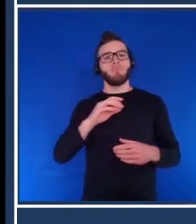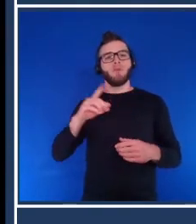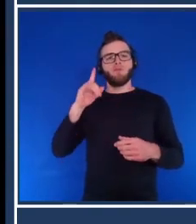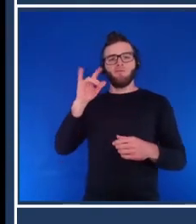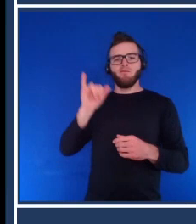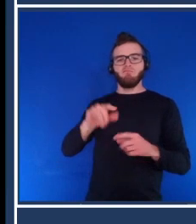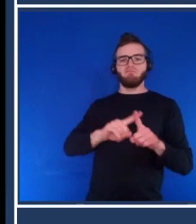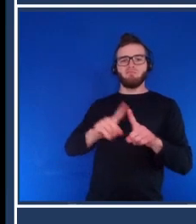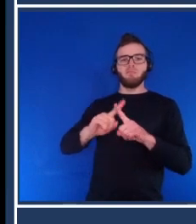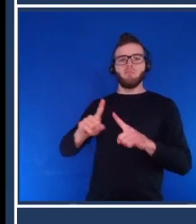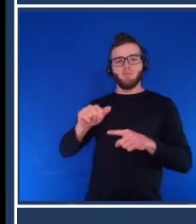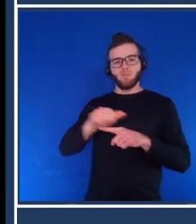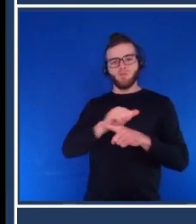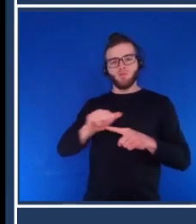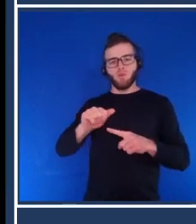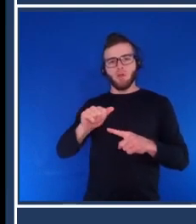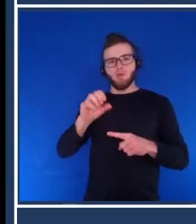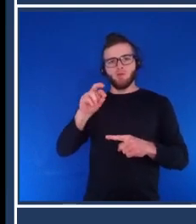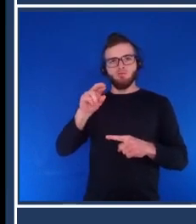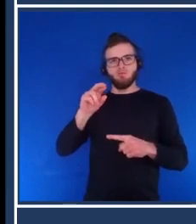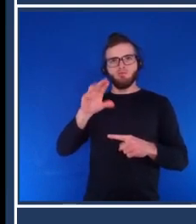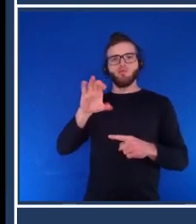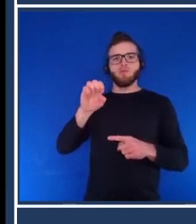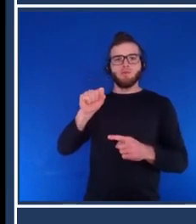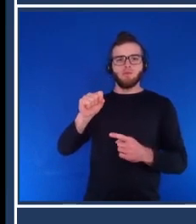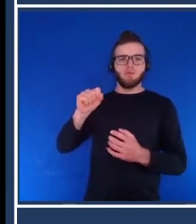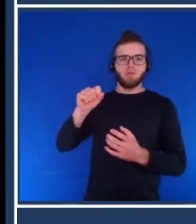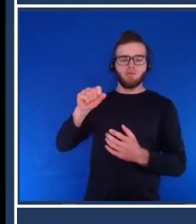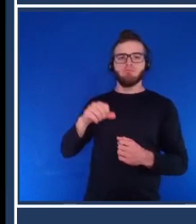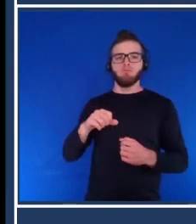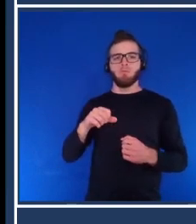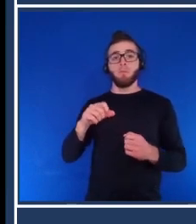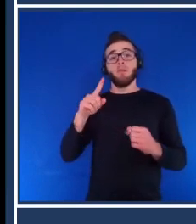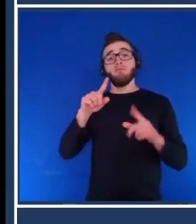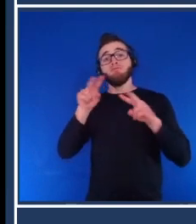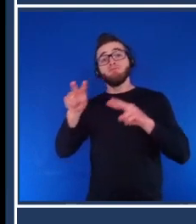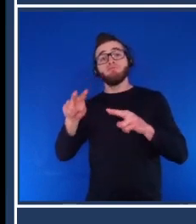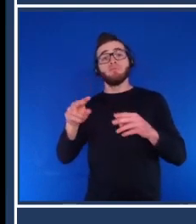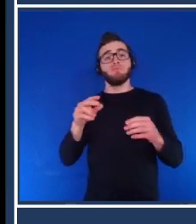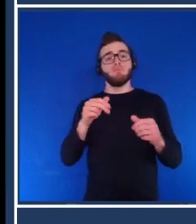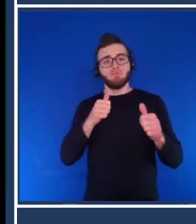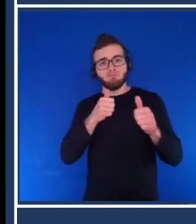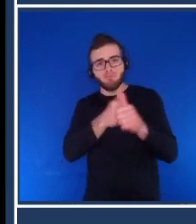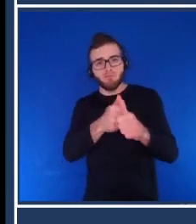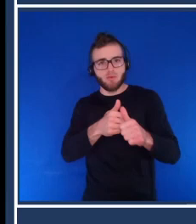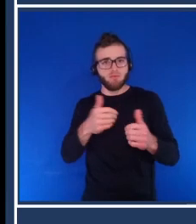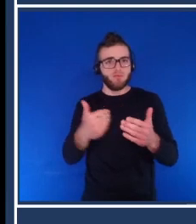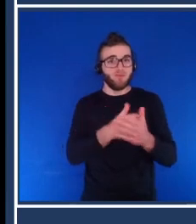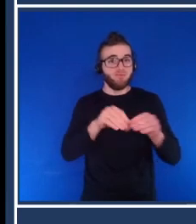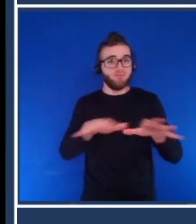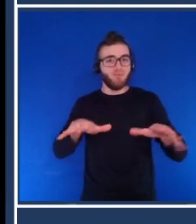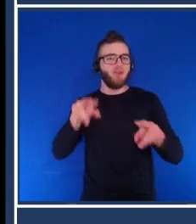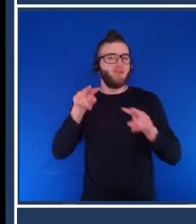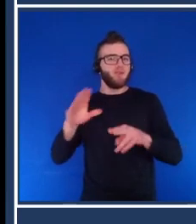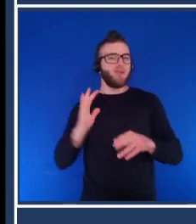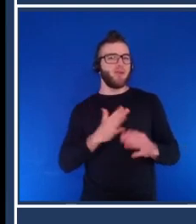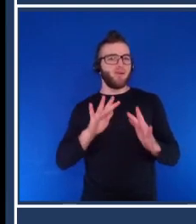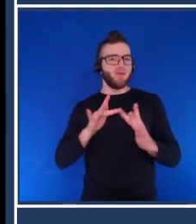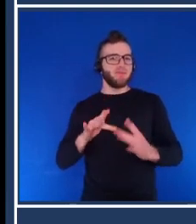sources. To stay up to date with our research results as they're released, you can always check back to our team's website,